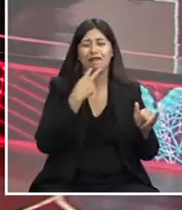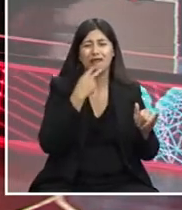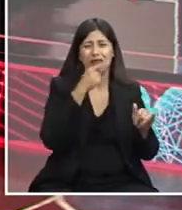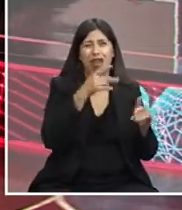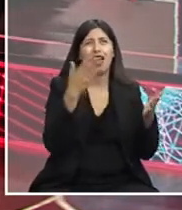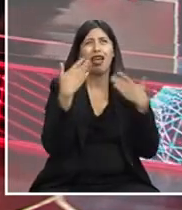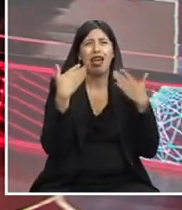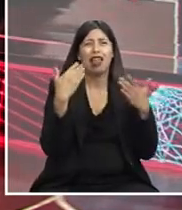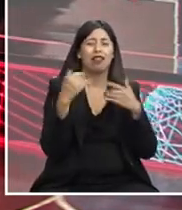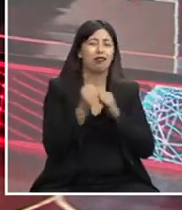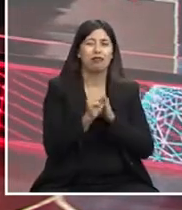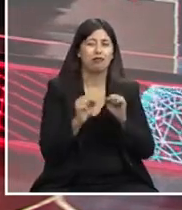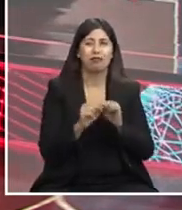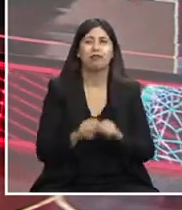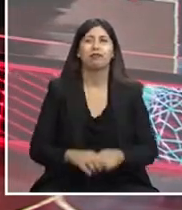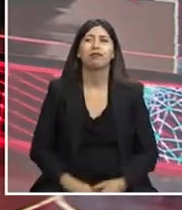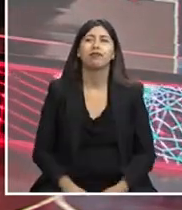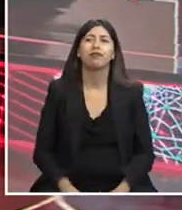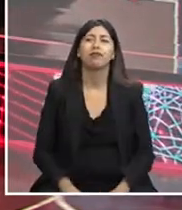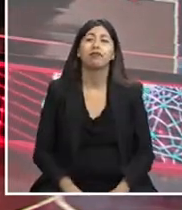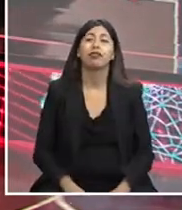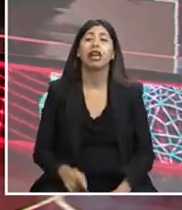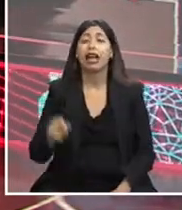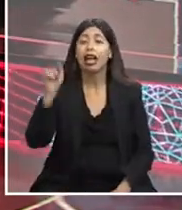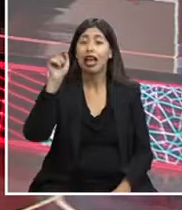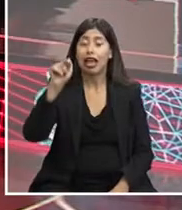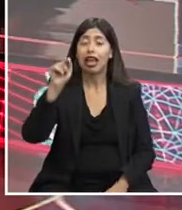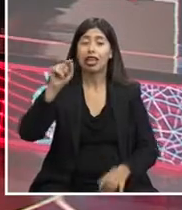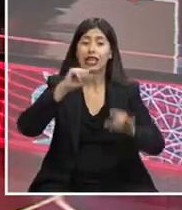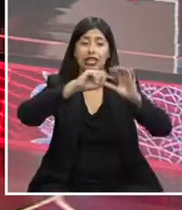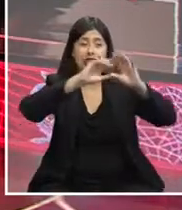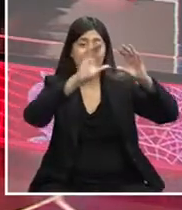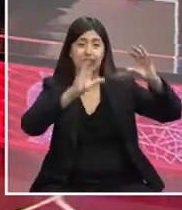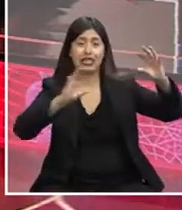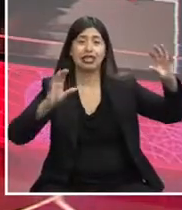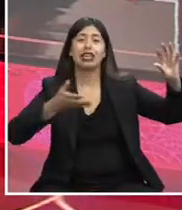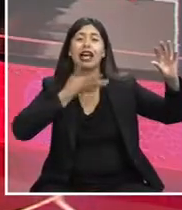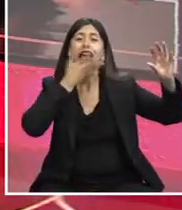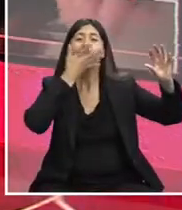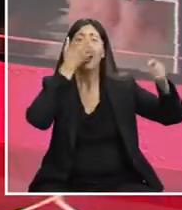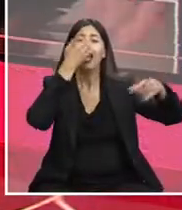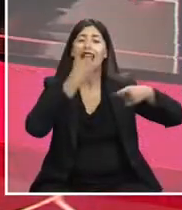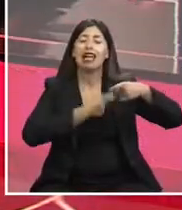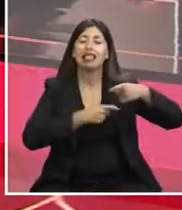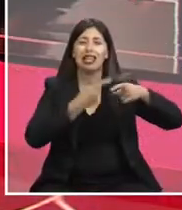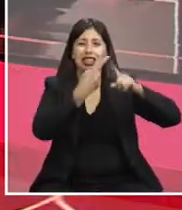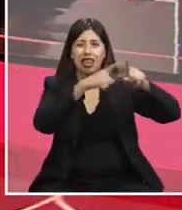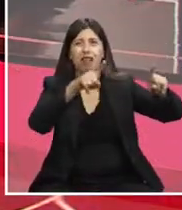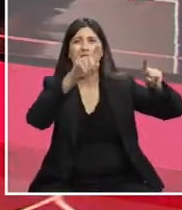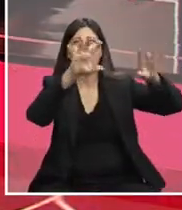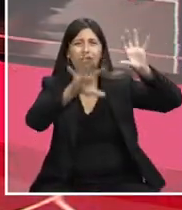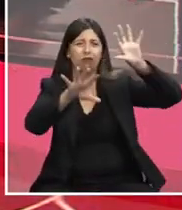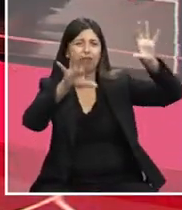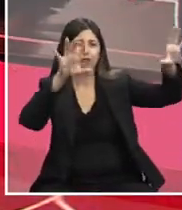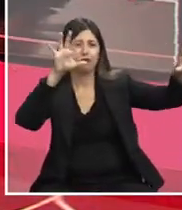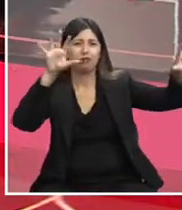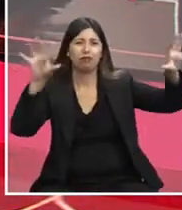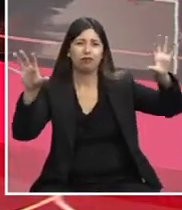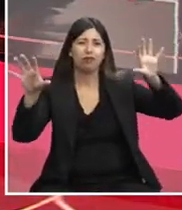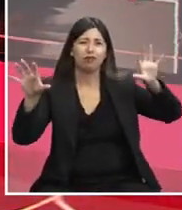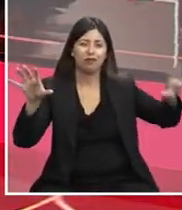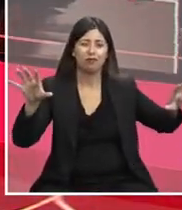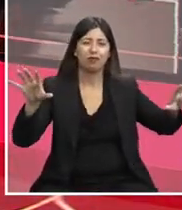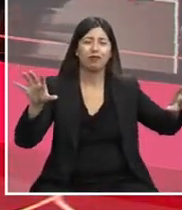Here, the glaciers are sitting on very different rocks. They actually override these old sediments that used to be at the bottom of the